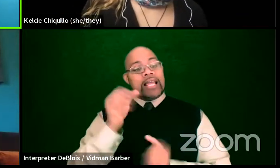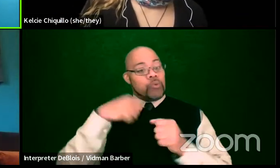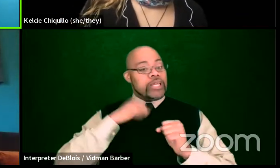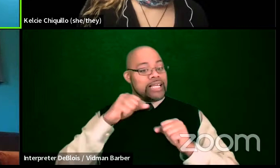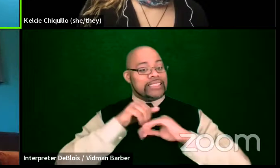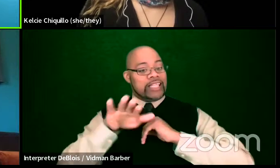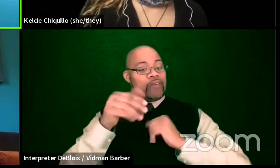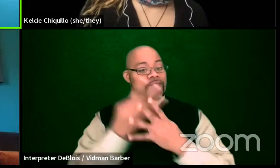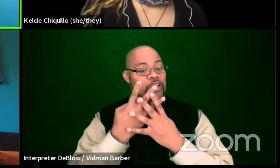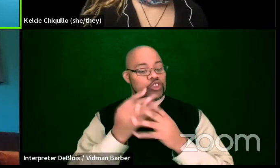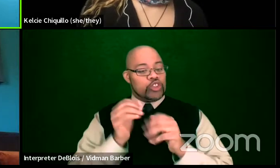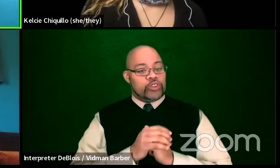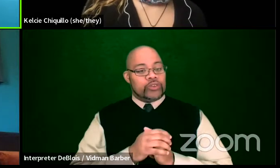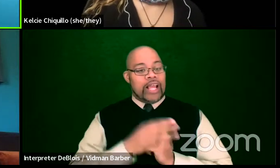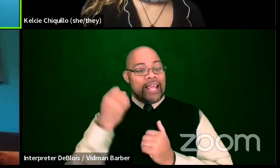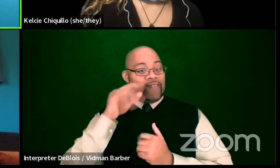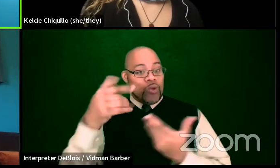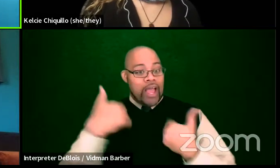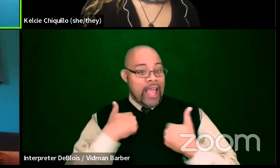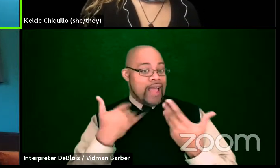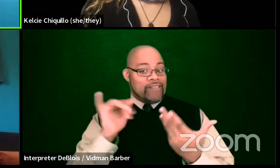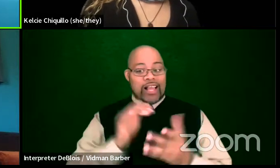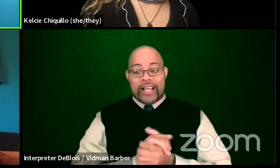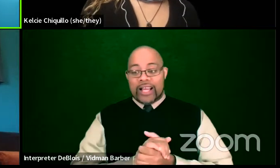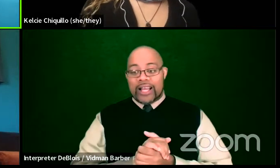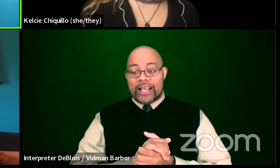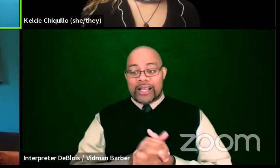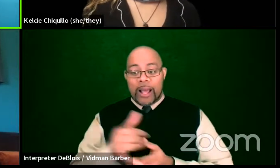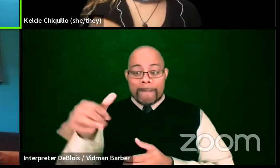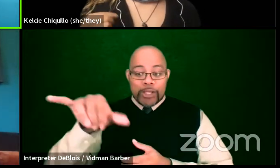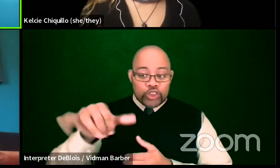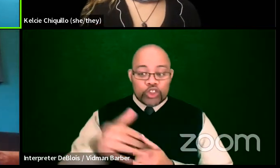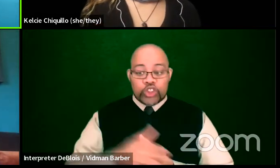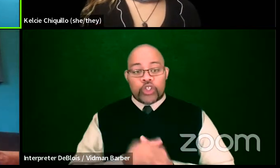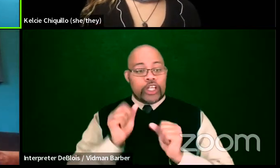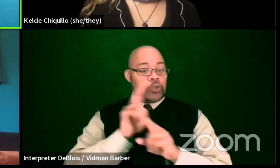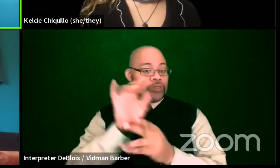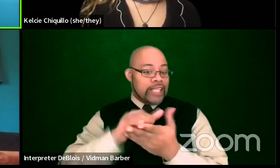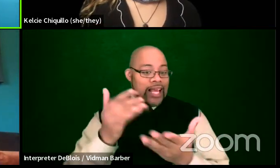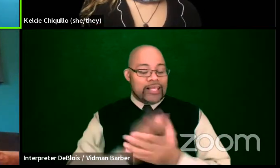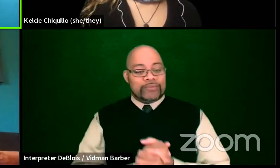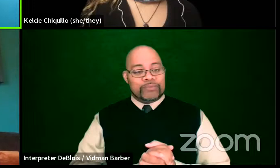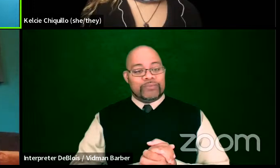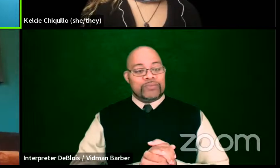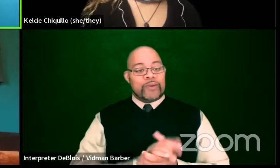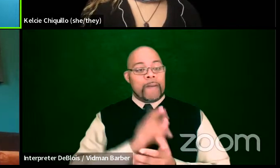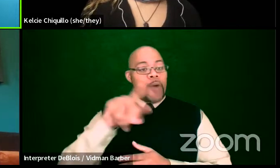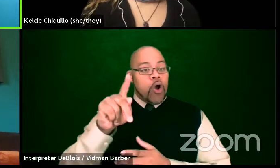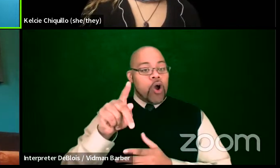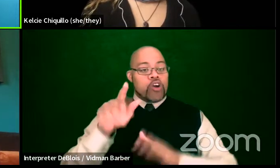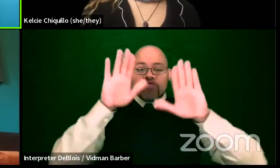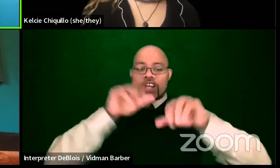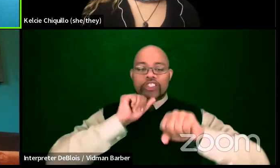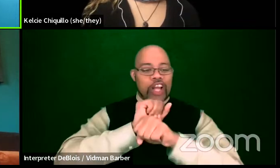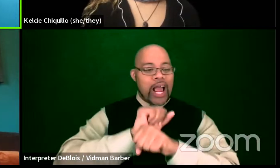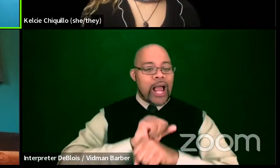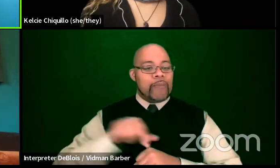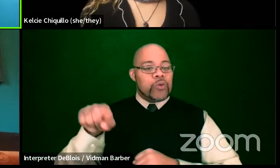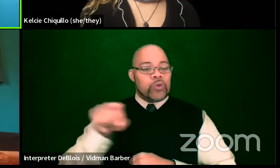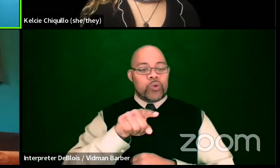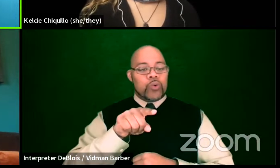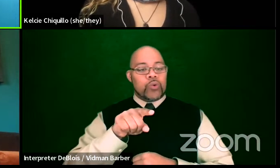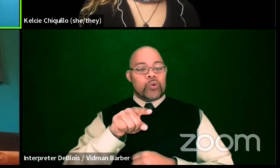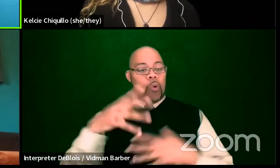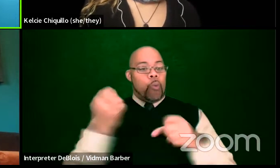send you a filter. And if you have like a picture that you can use it on. So Mark, great job. You are